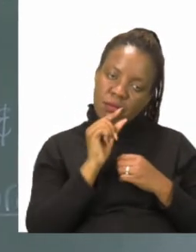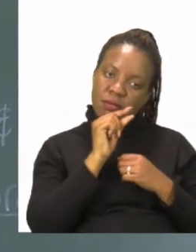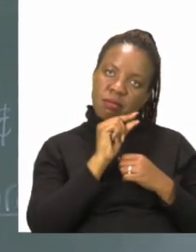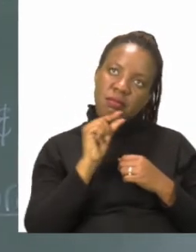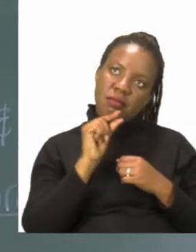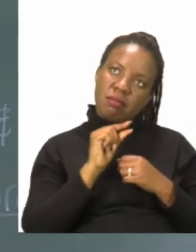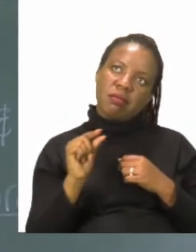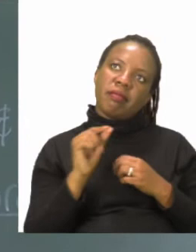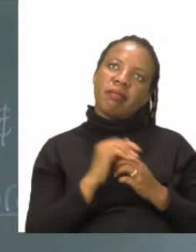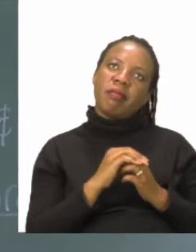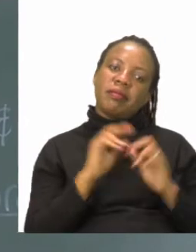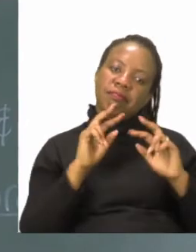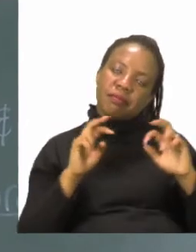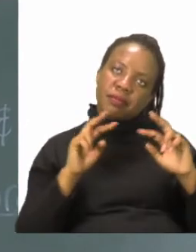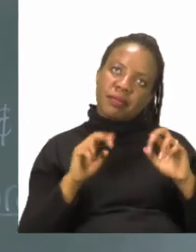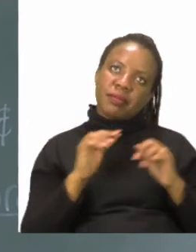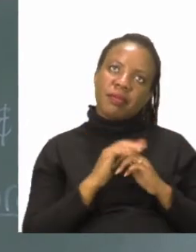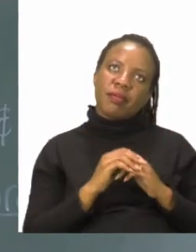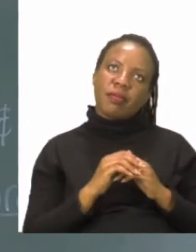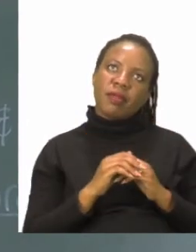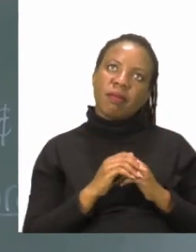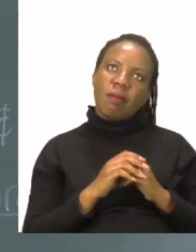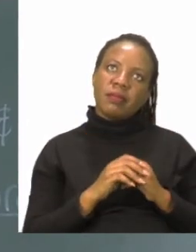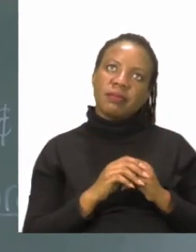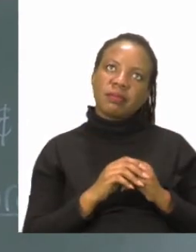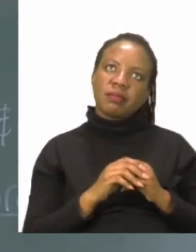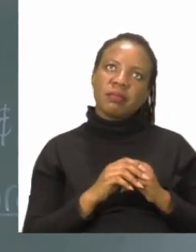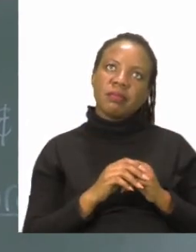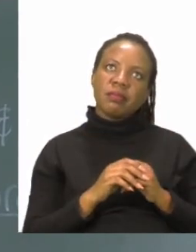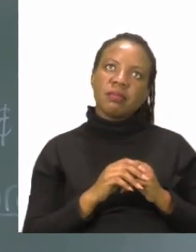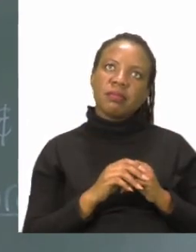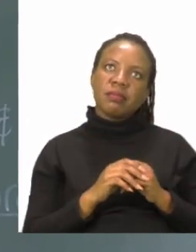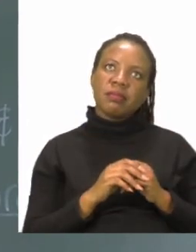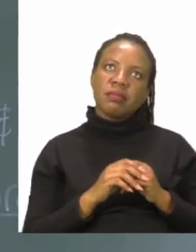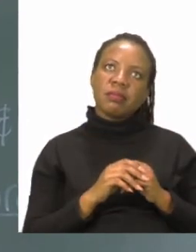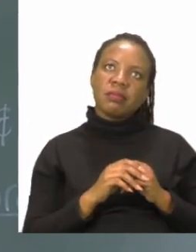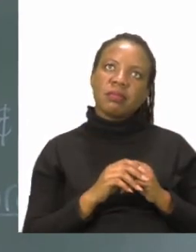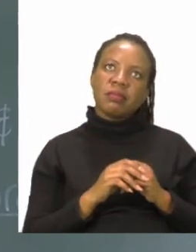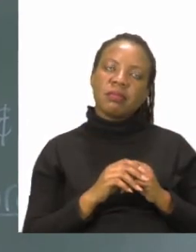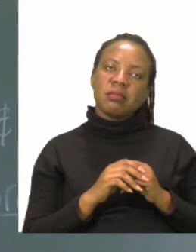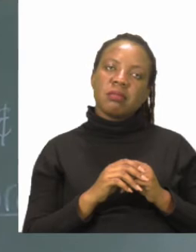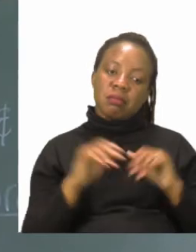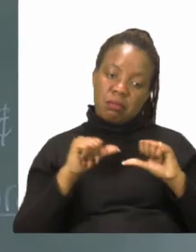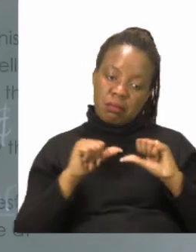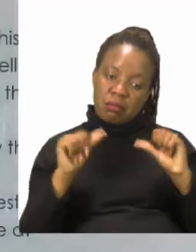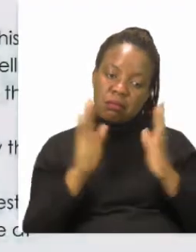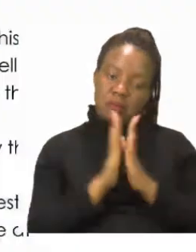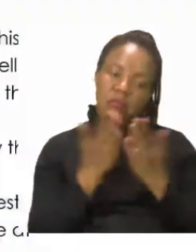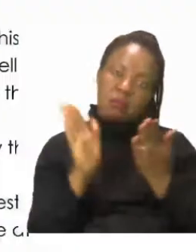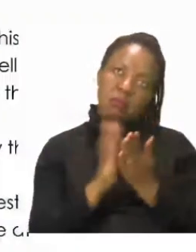search. Now, boys and girls, I want us to quickly turn our booklets to page